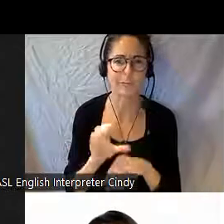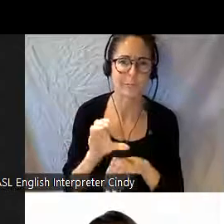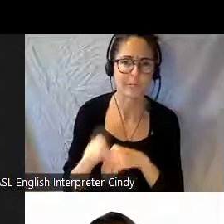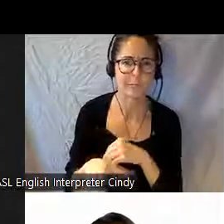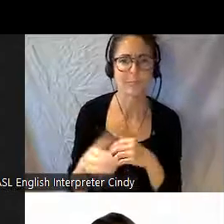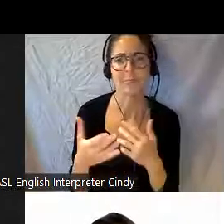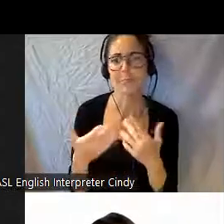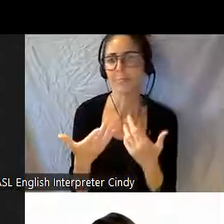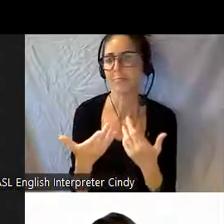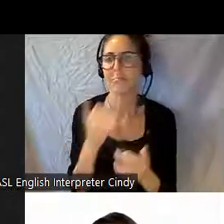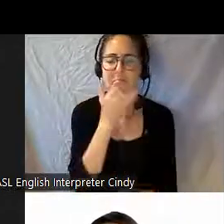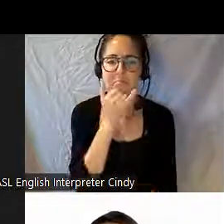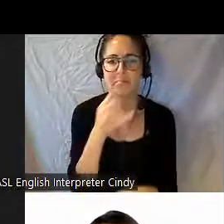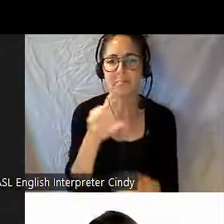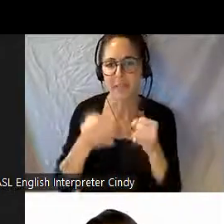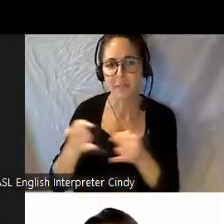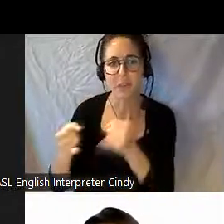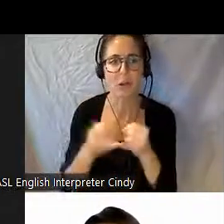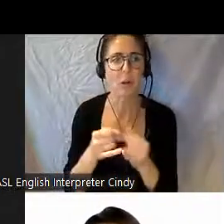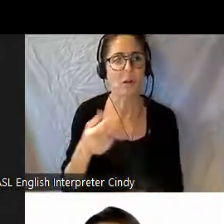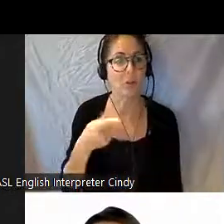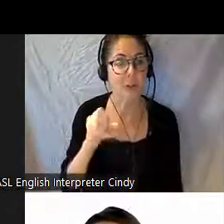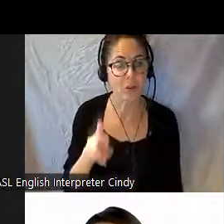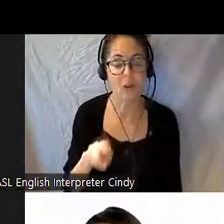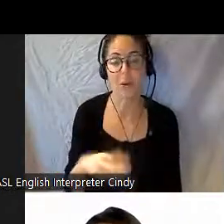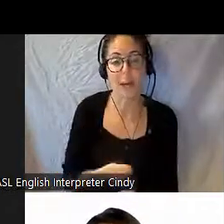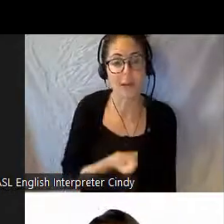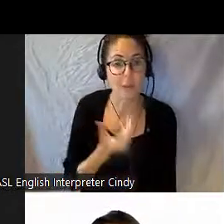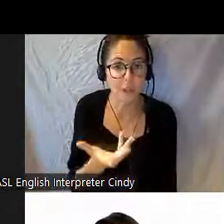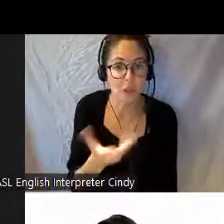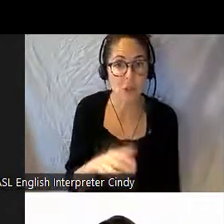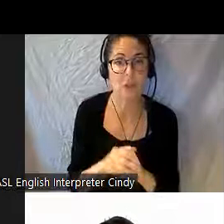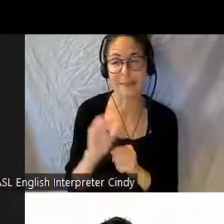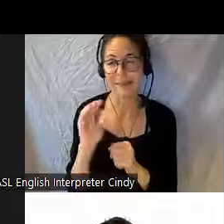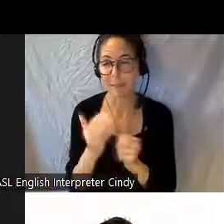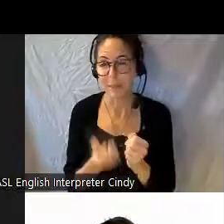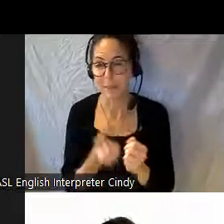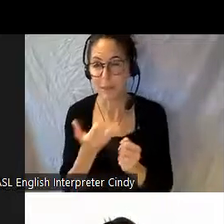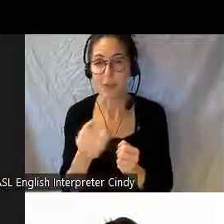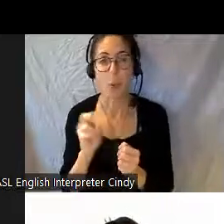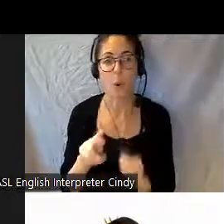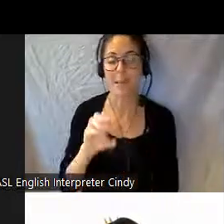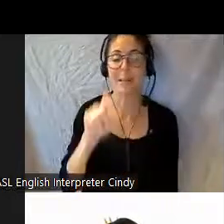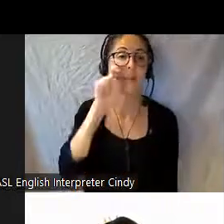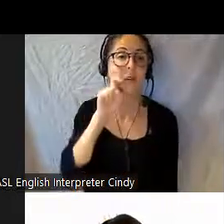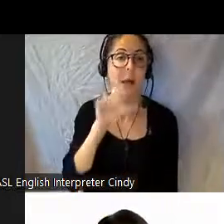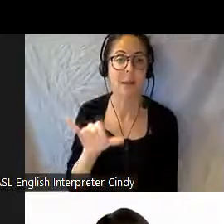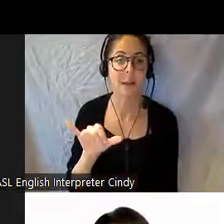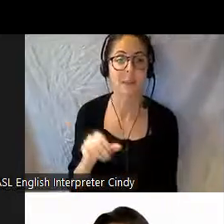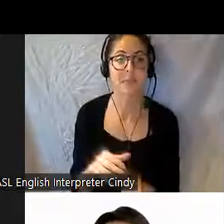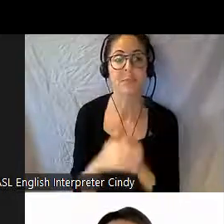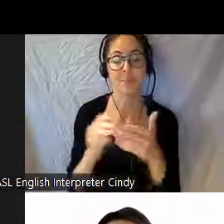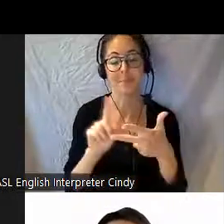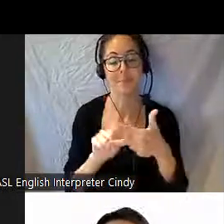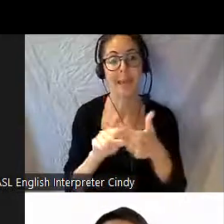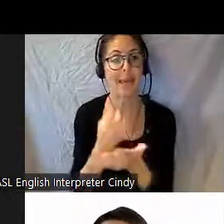individuals based on their gender identity, gender expression, perceived gender, and/or their sexuality. By economic abuse, we